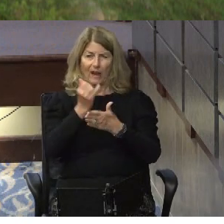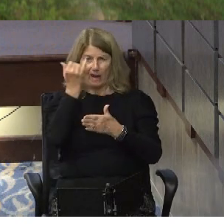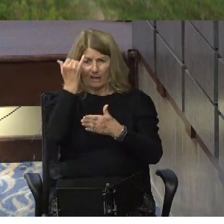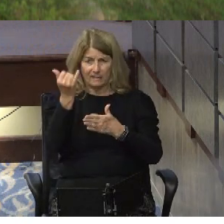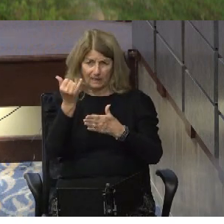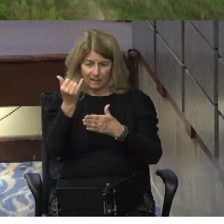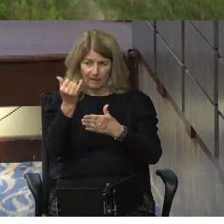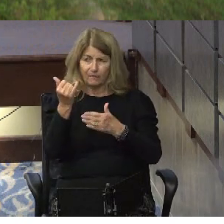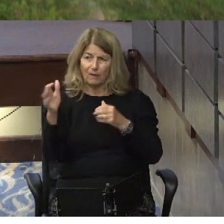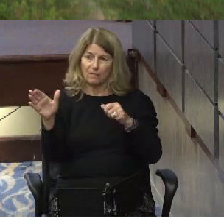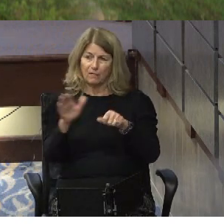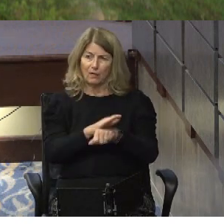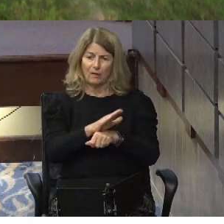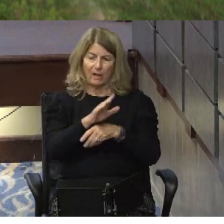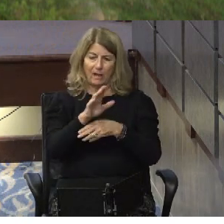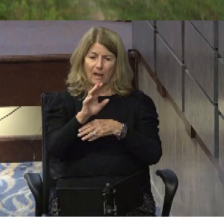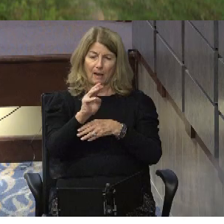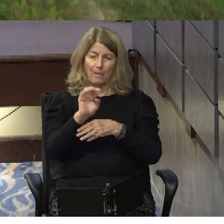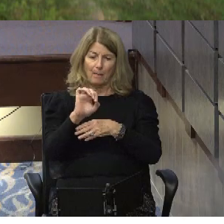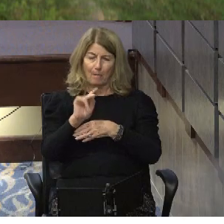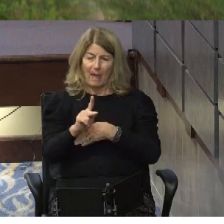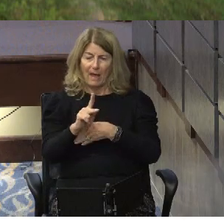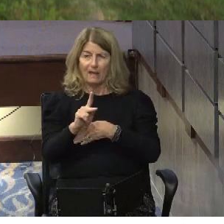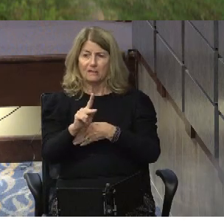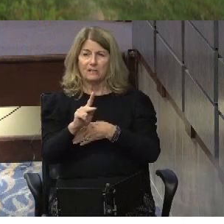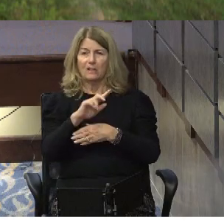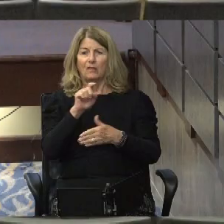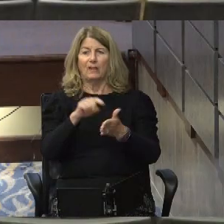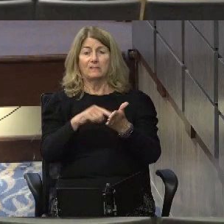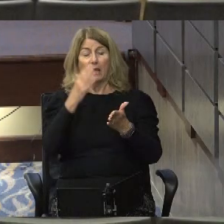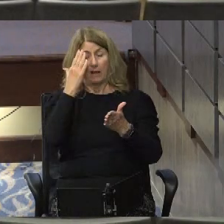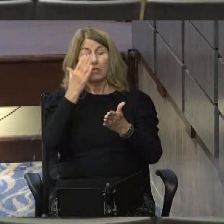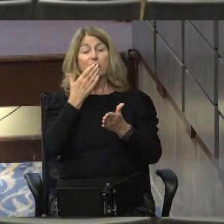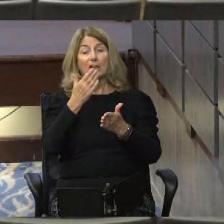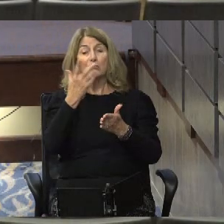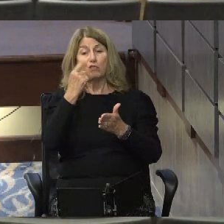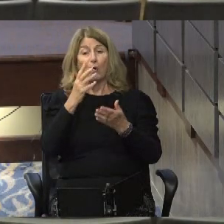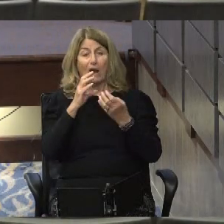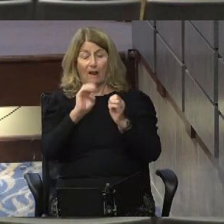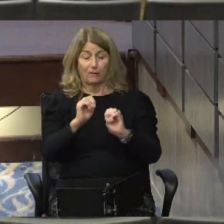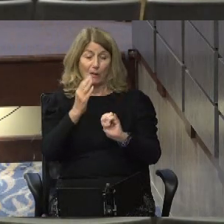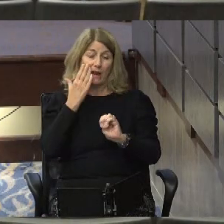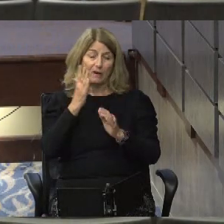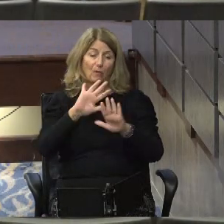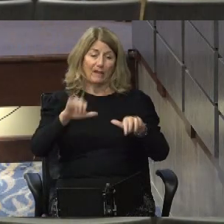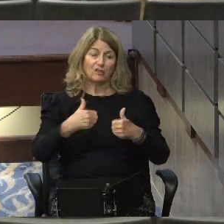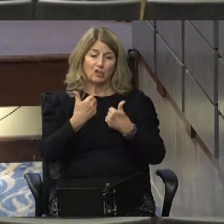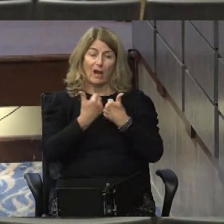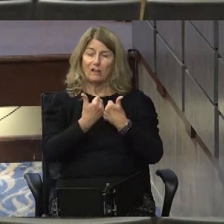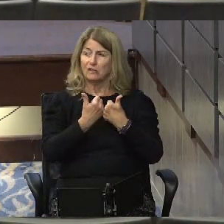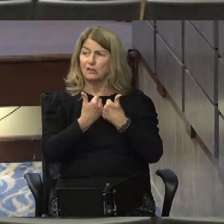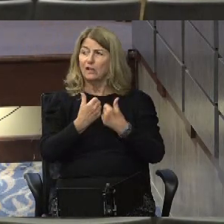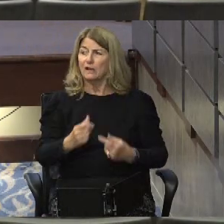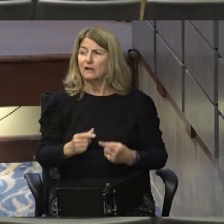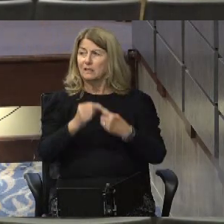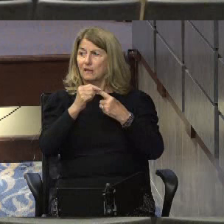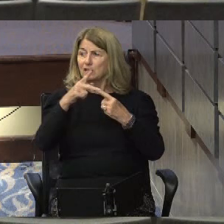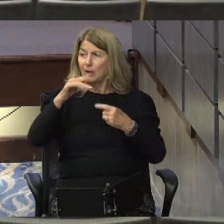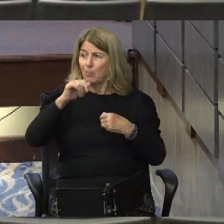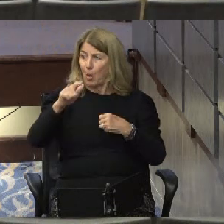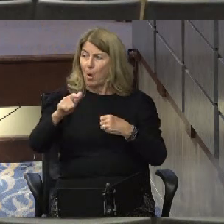this. Thanks for your efforts on this. I know it's been a challenge. And Paul particularly, I know you spent so many hours on it.